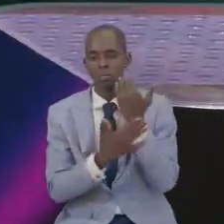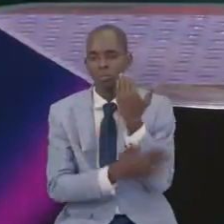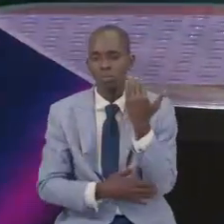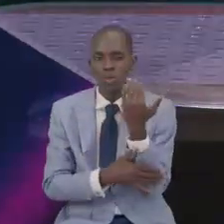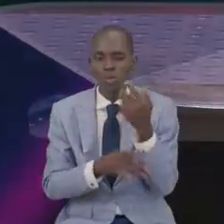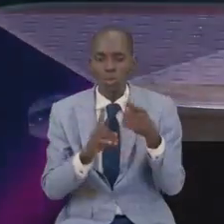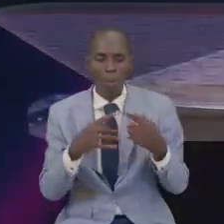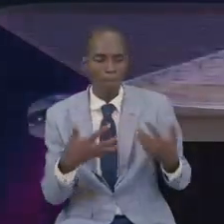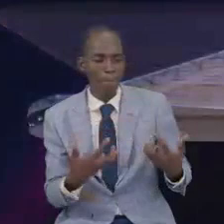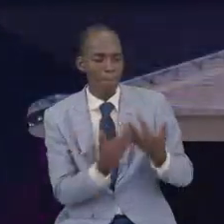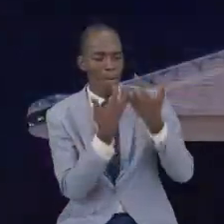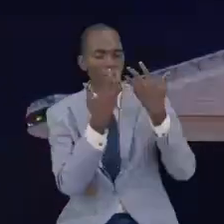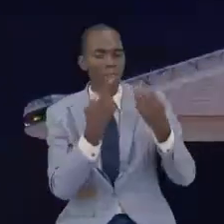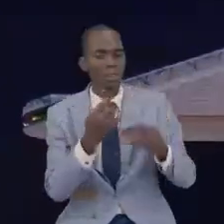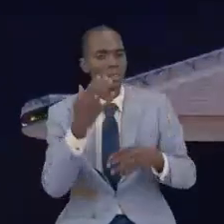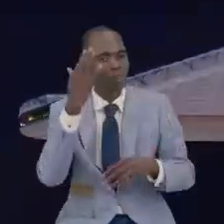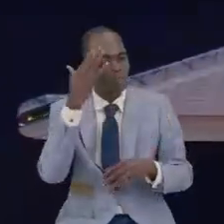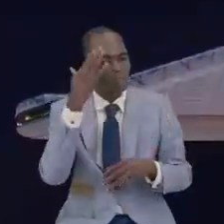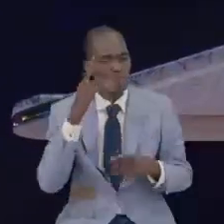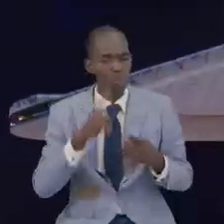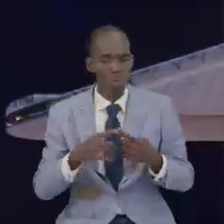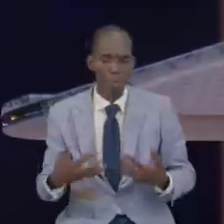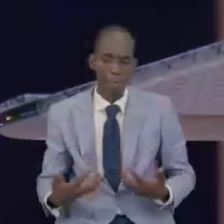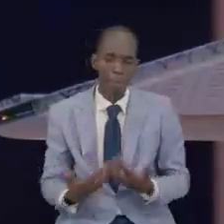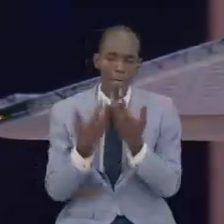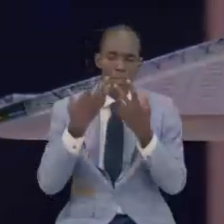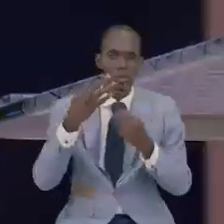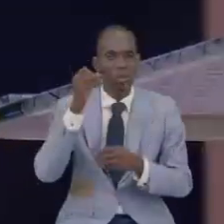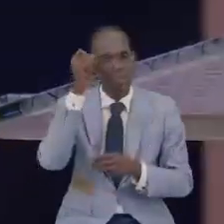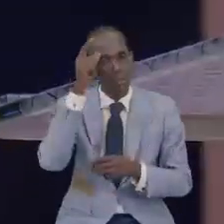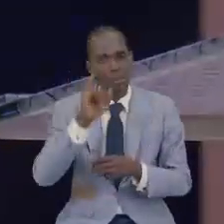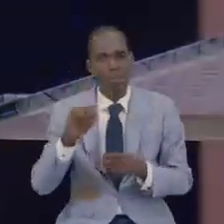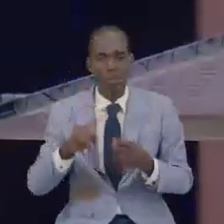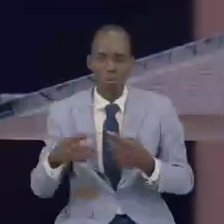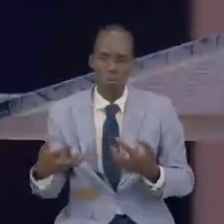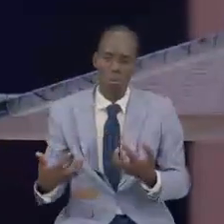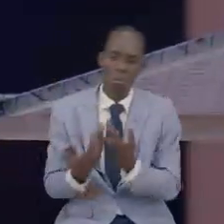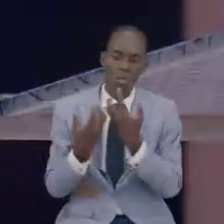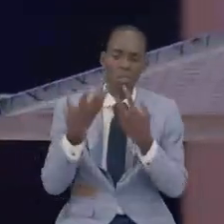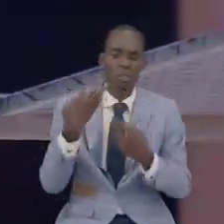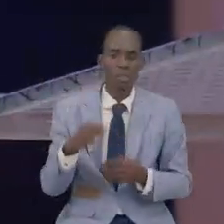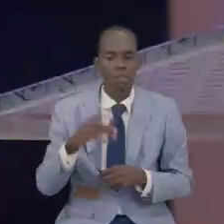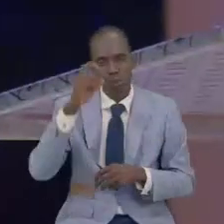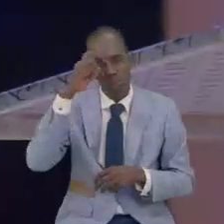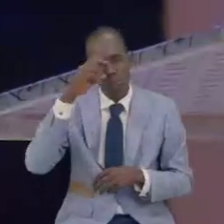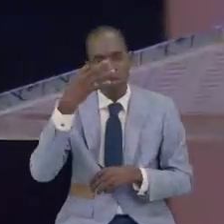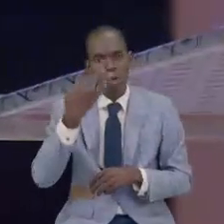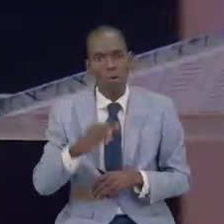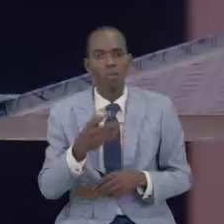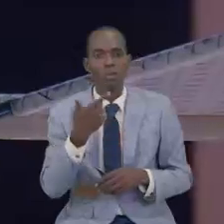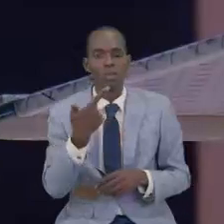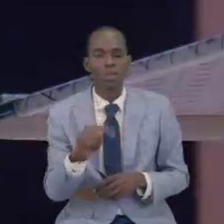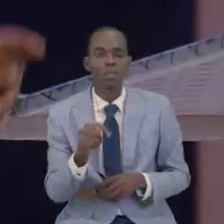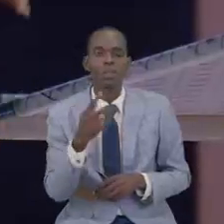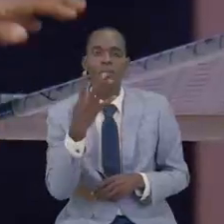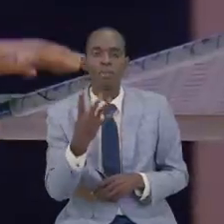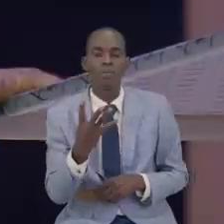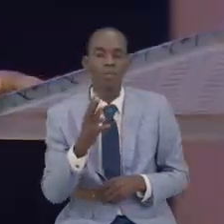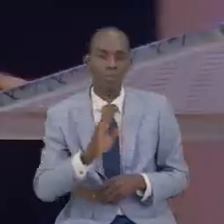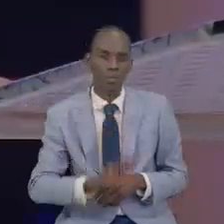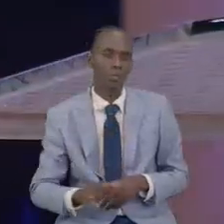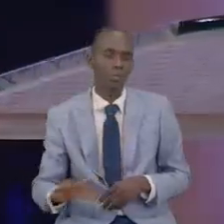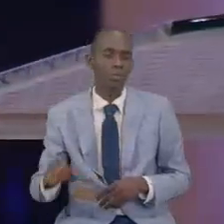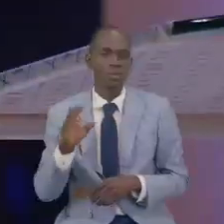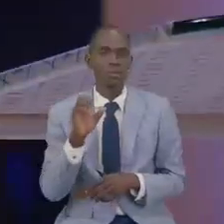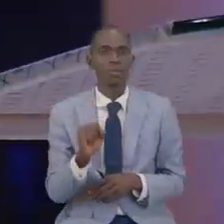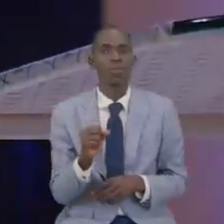knowledge and to match the understanding and to match the wisdom of Daniel, Shadrach, Meshach, and Abednego.